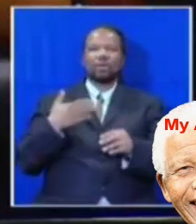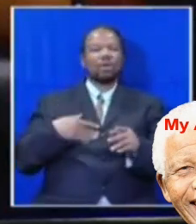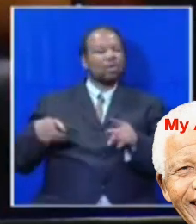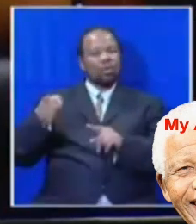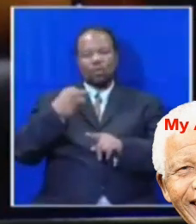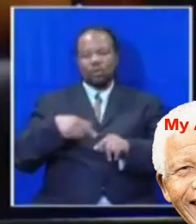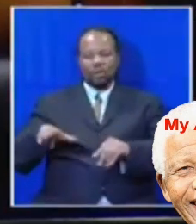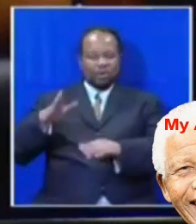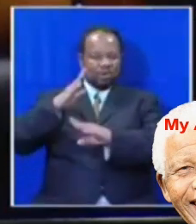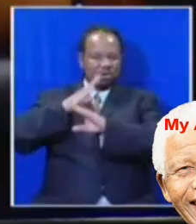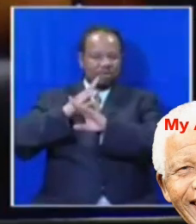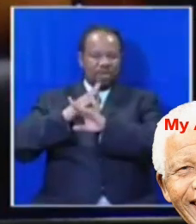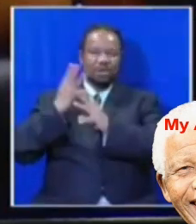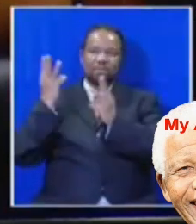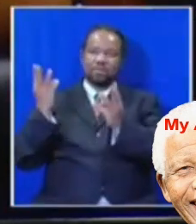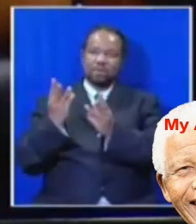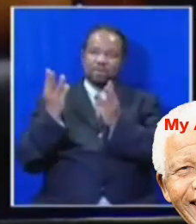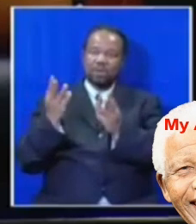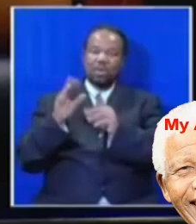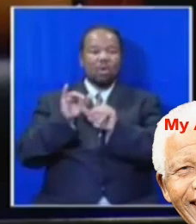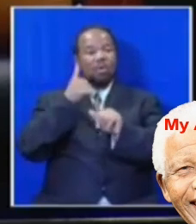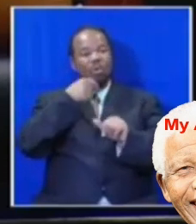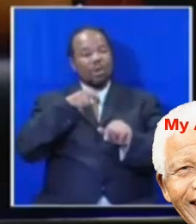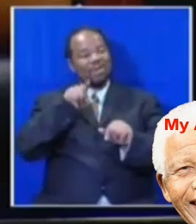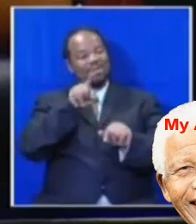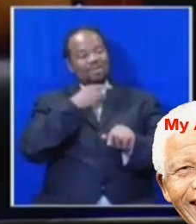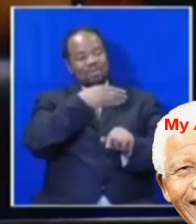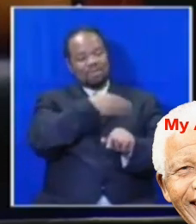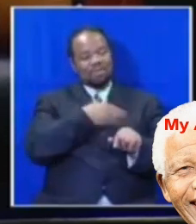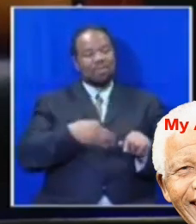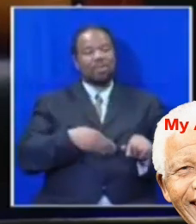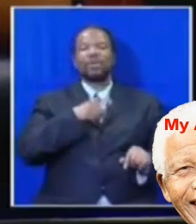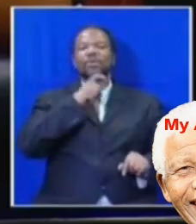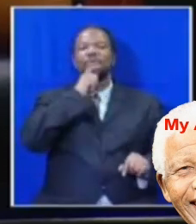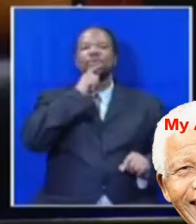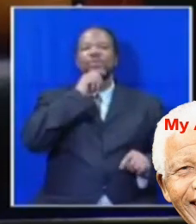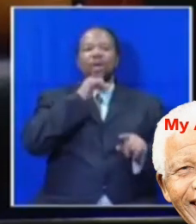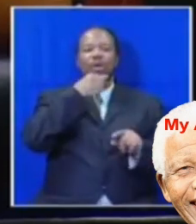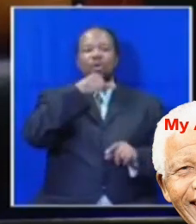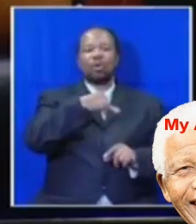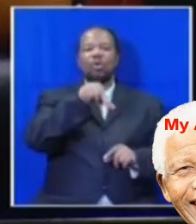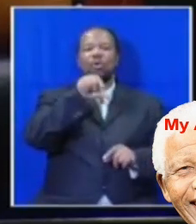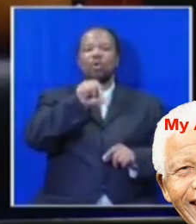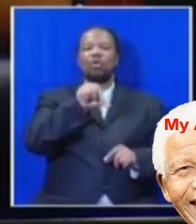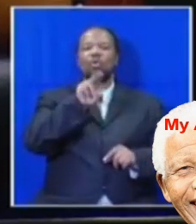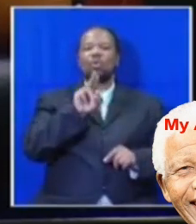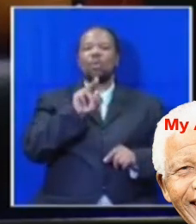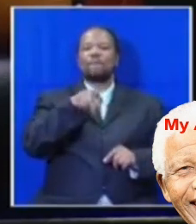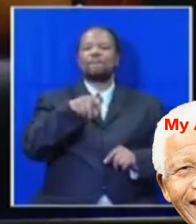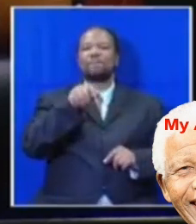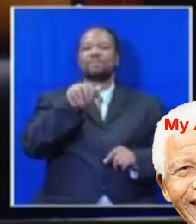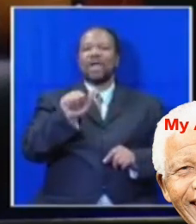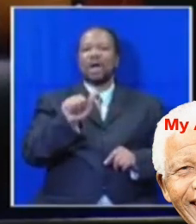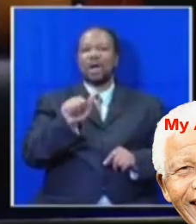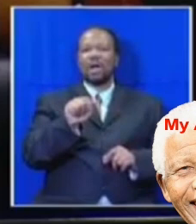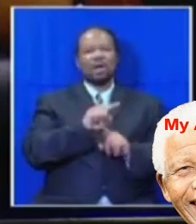Honourable of South member, Africa it's not when the head of a state point of order. used by Guptas, Take your seat, honourable selling member. our own public broadcasters Honourable to Guptas. member, will